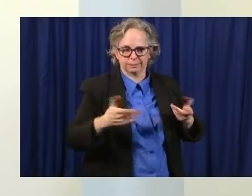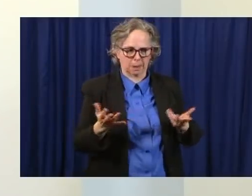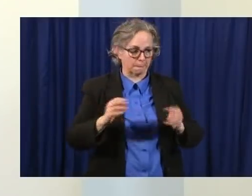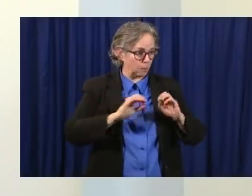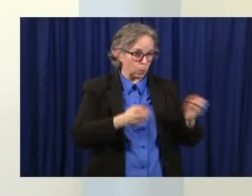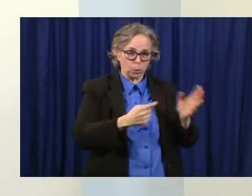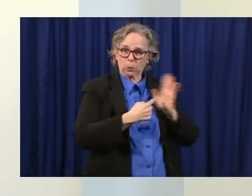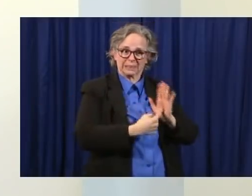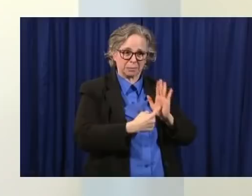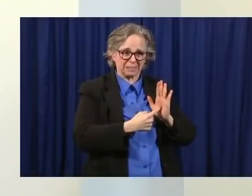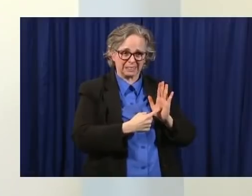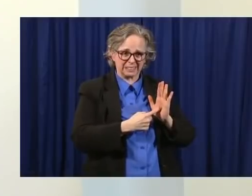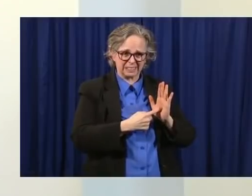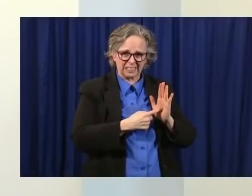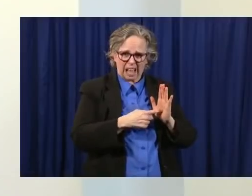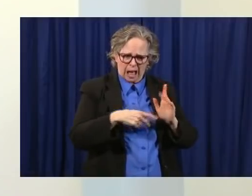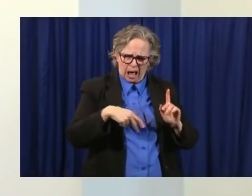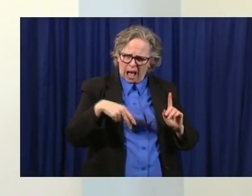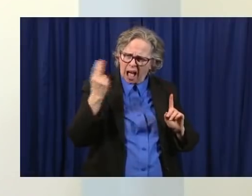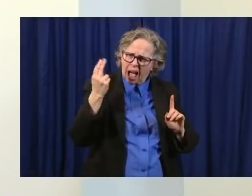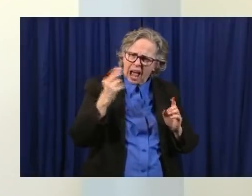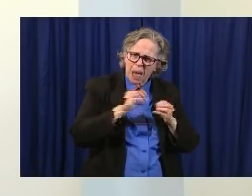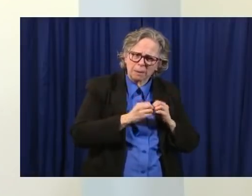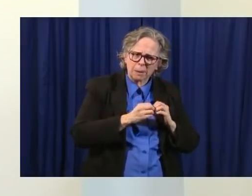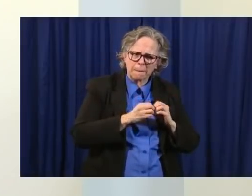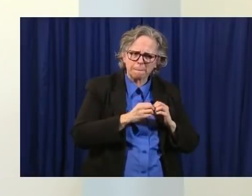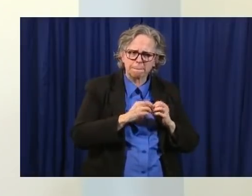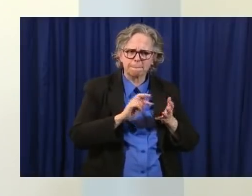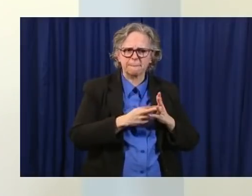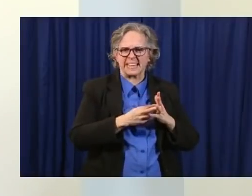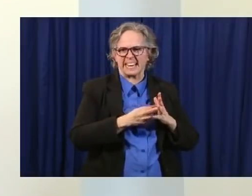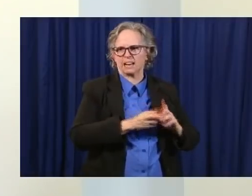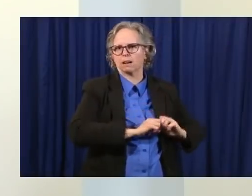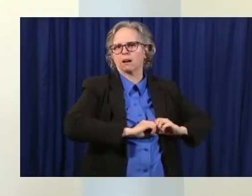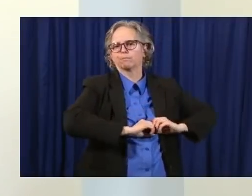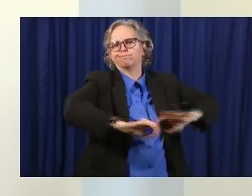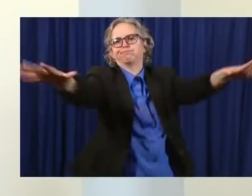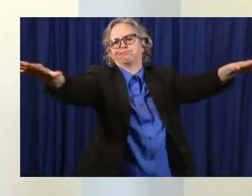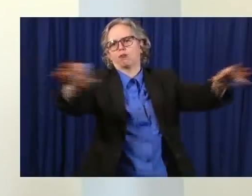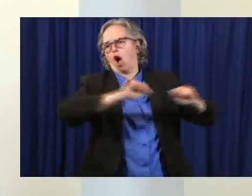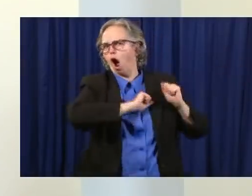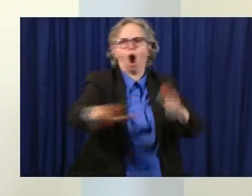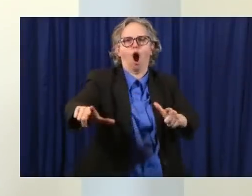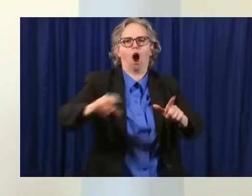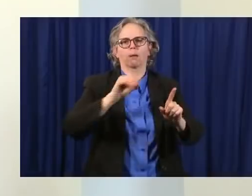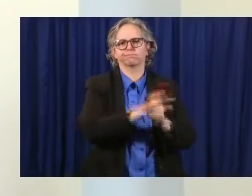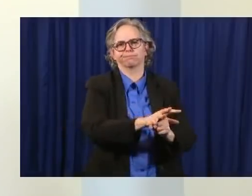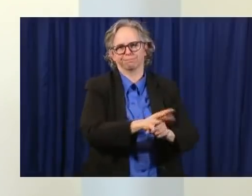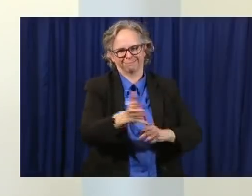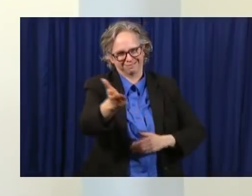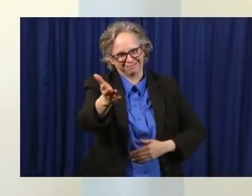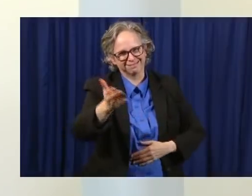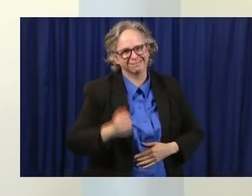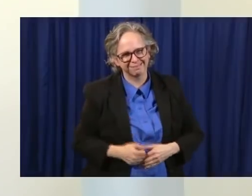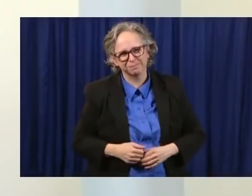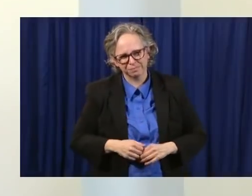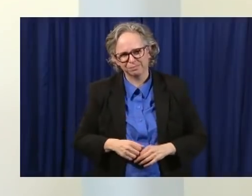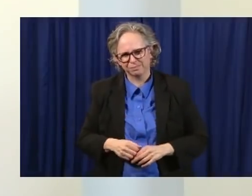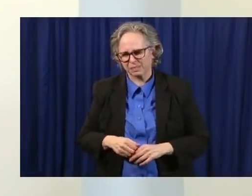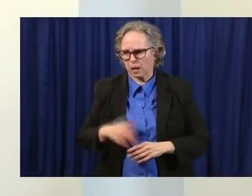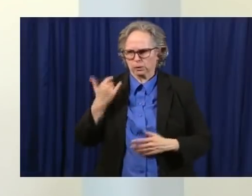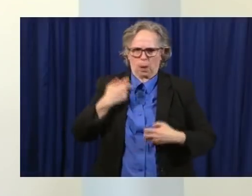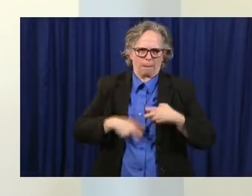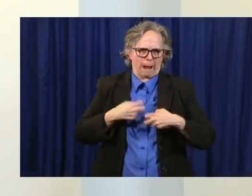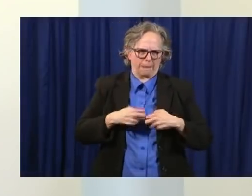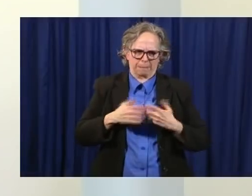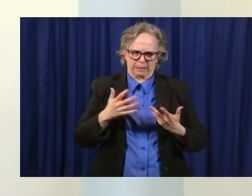positive, and do your planning around that, because the spread within congregate settings, and this is across the country, is so great. So